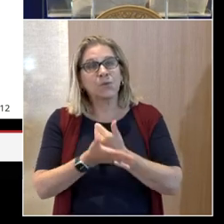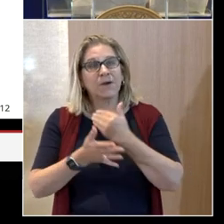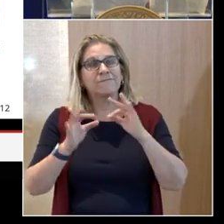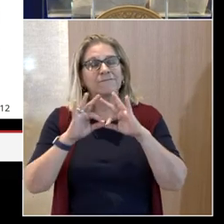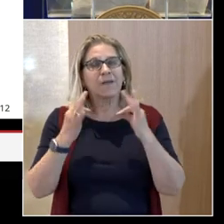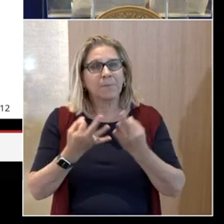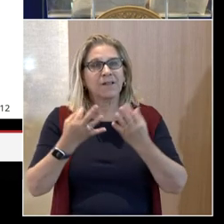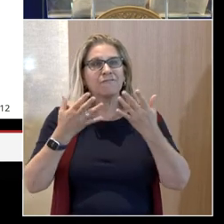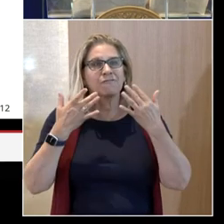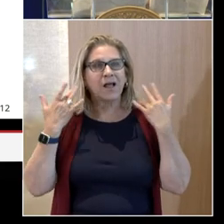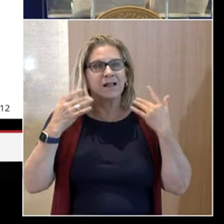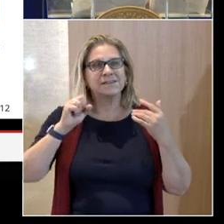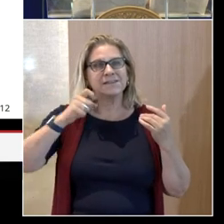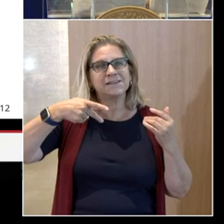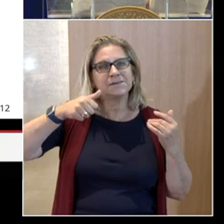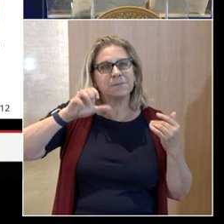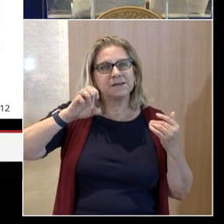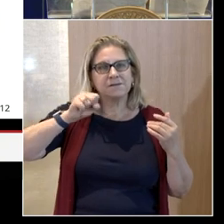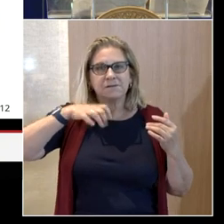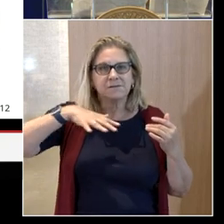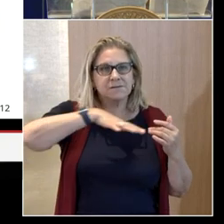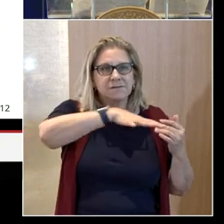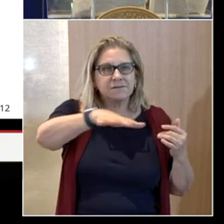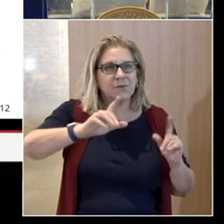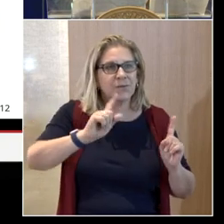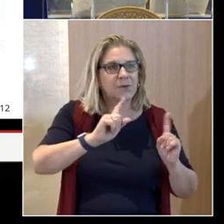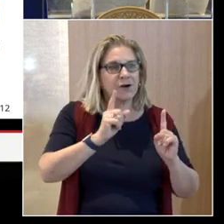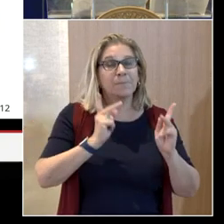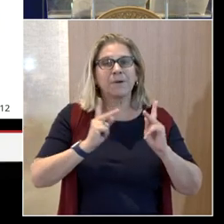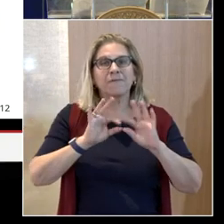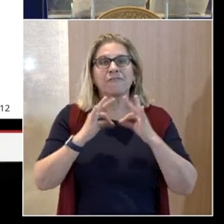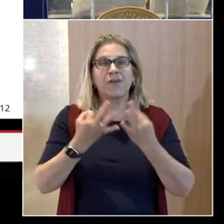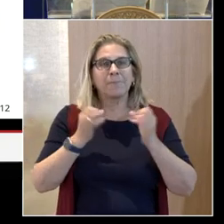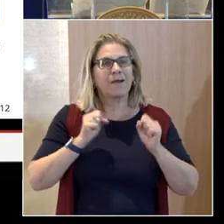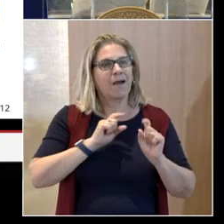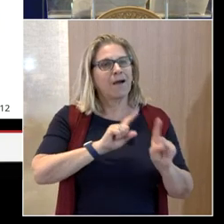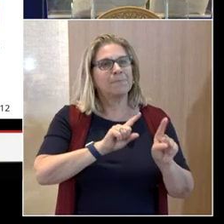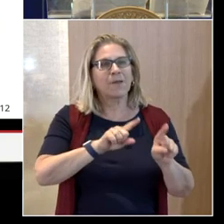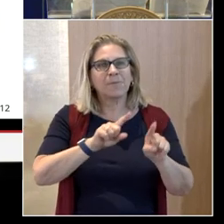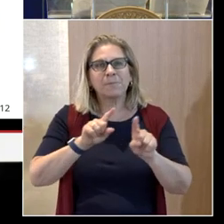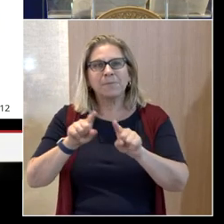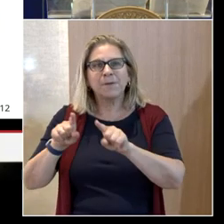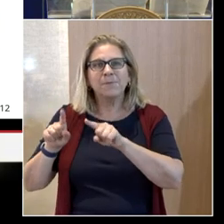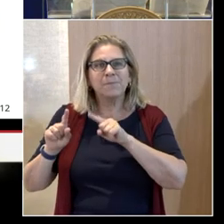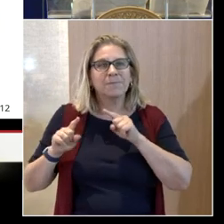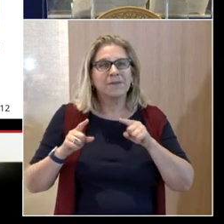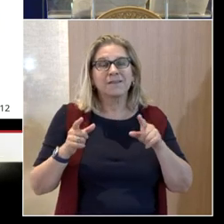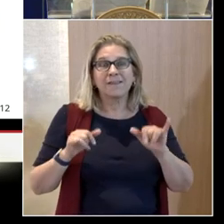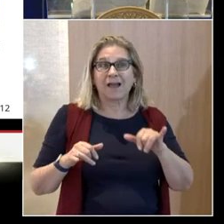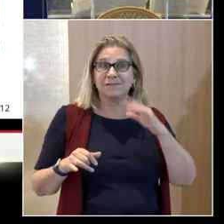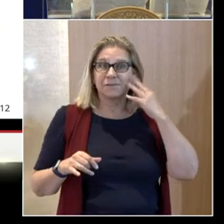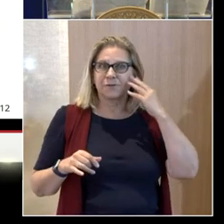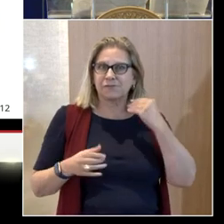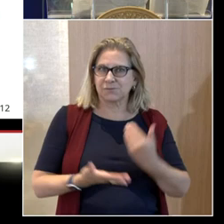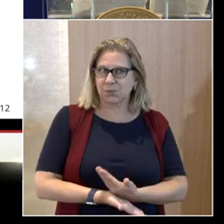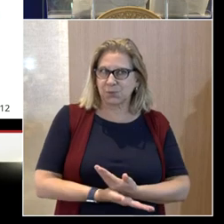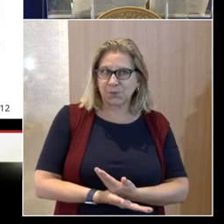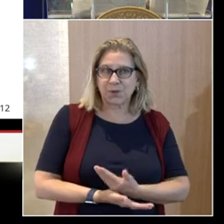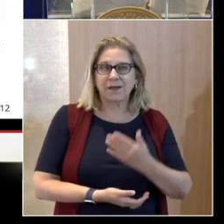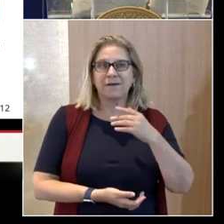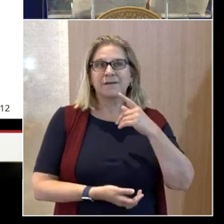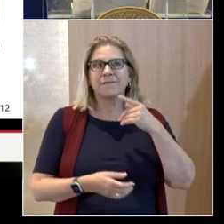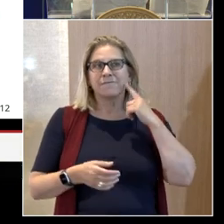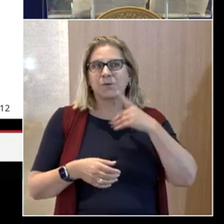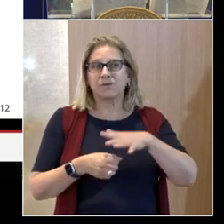attractions that would drive foot traffic, offer a new experience for the neighborhood, and create economic